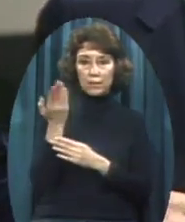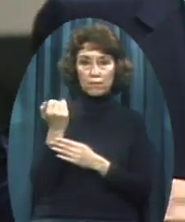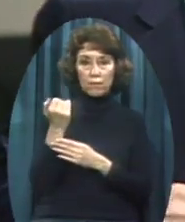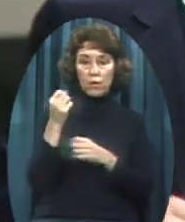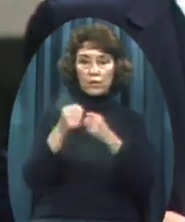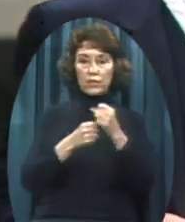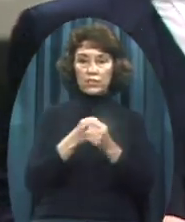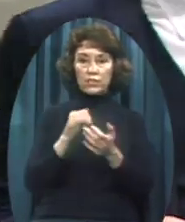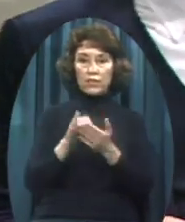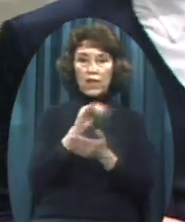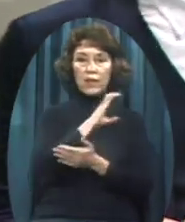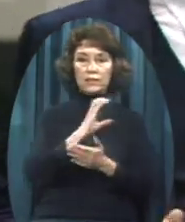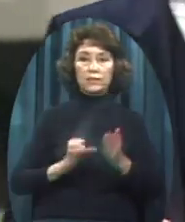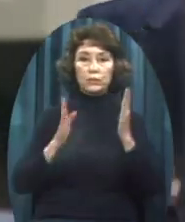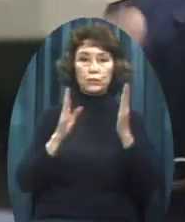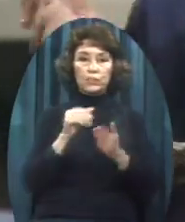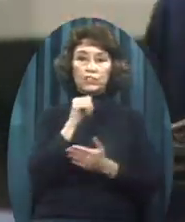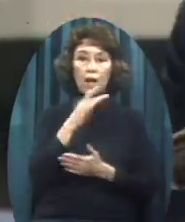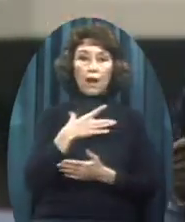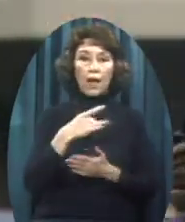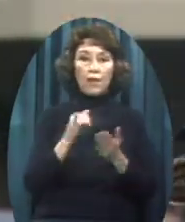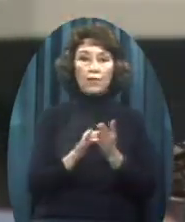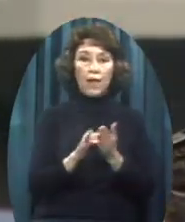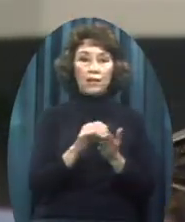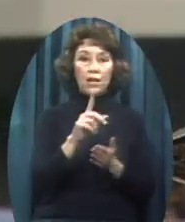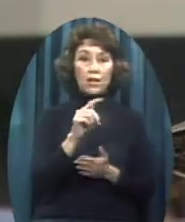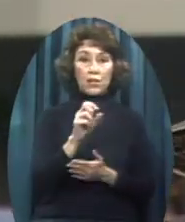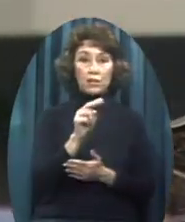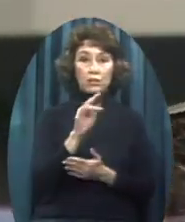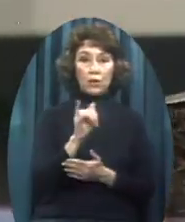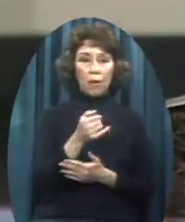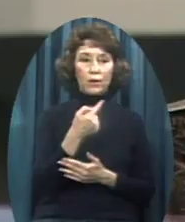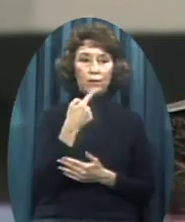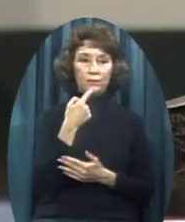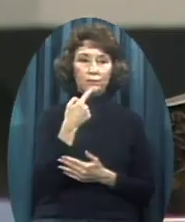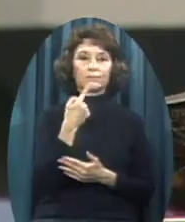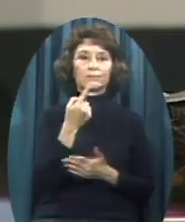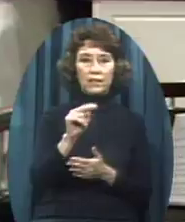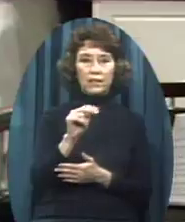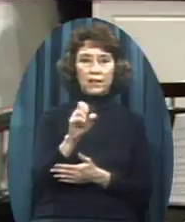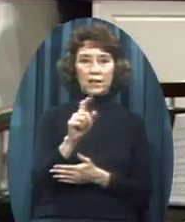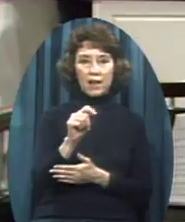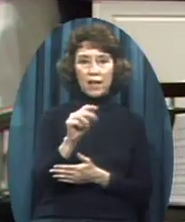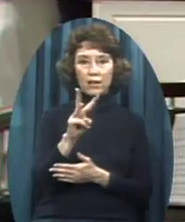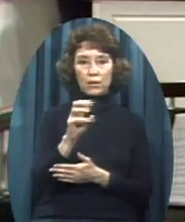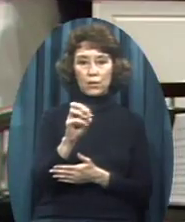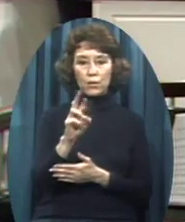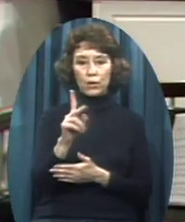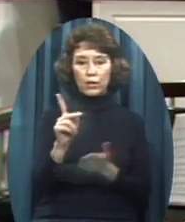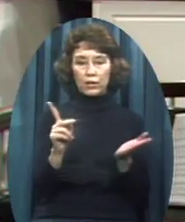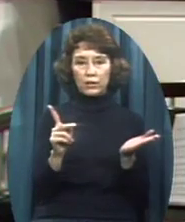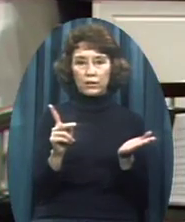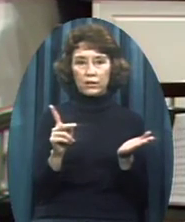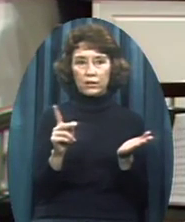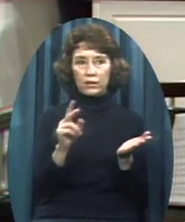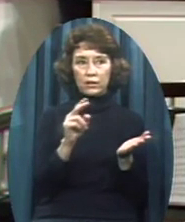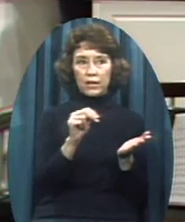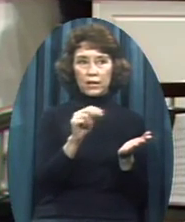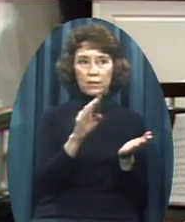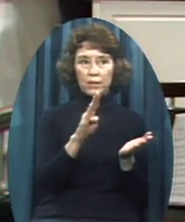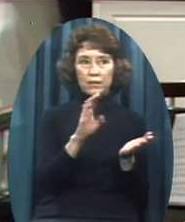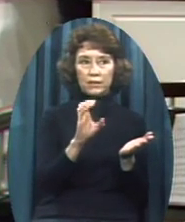some Christians might not like that, he had some very choice comments to make. I noticed that NBC has neutered